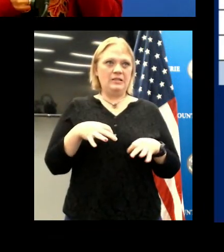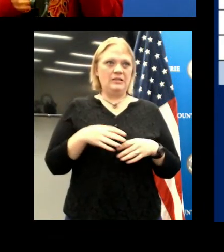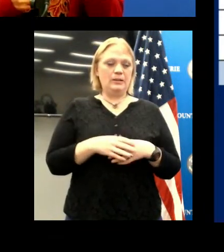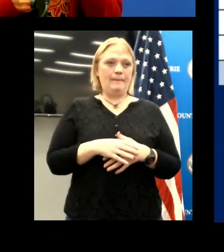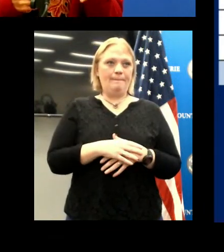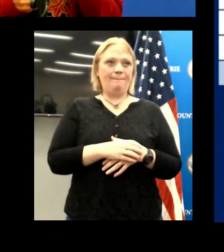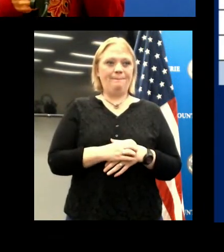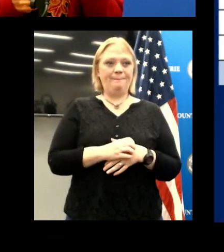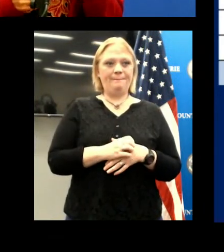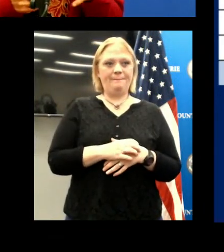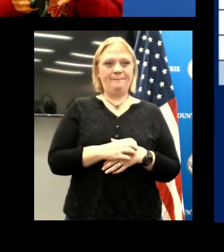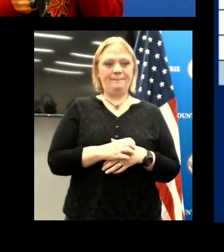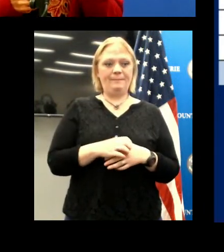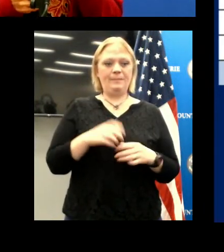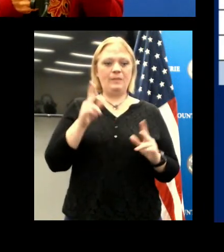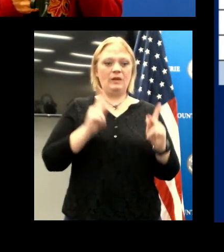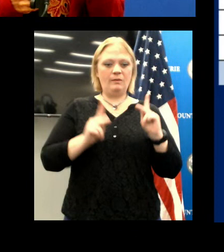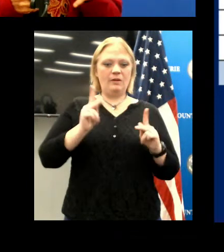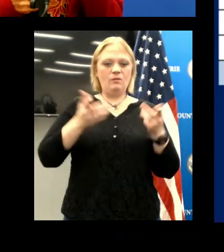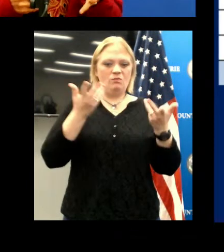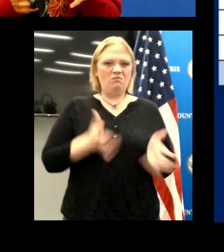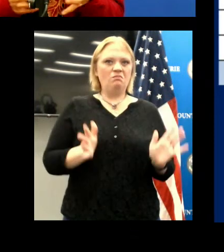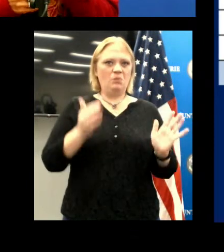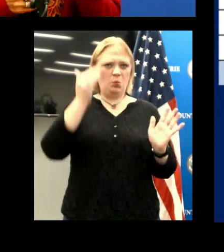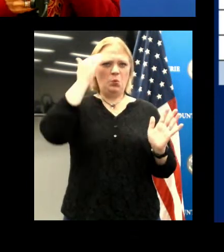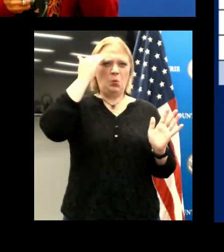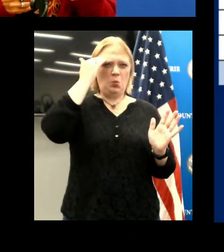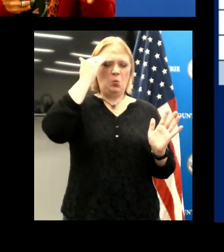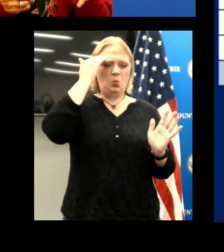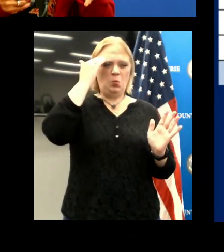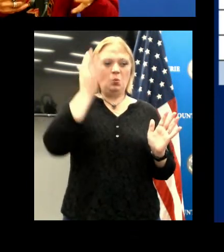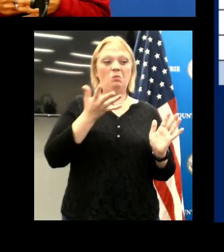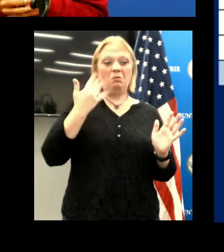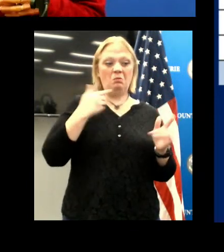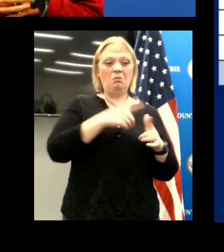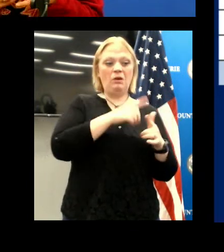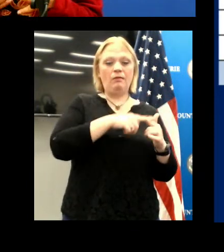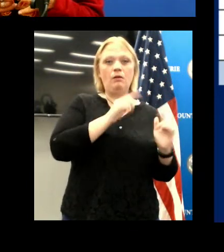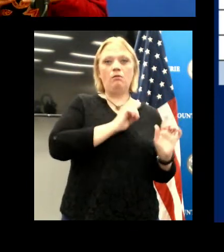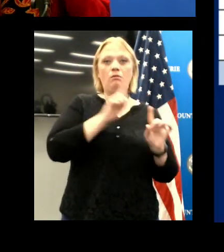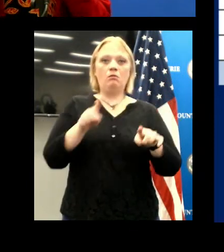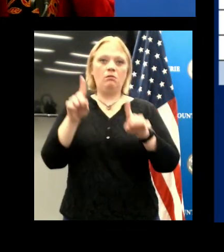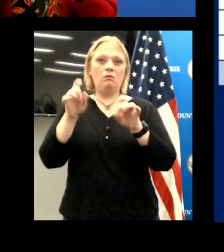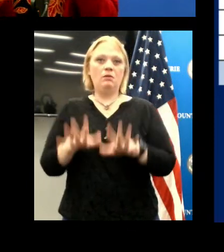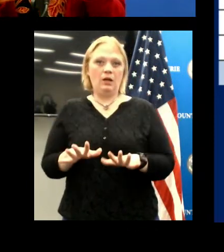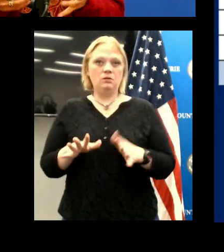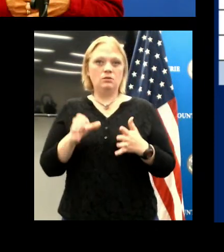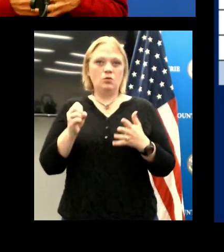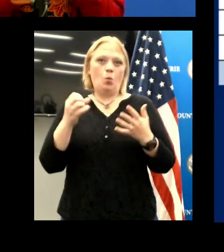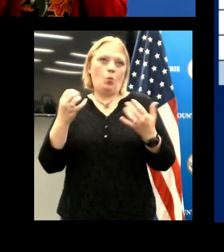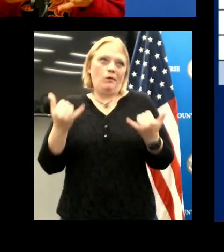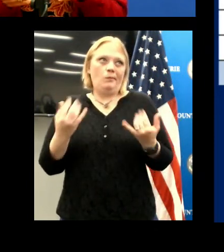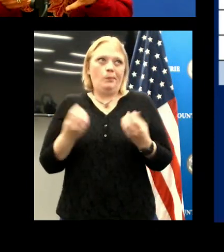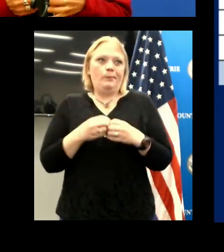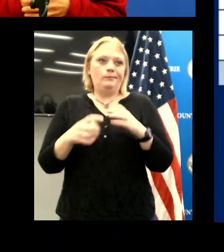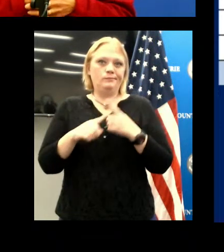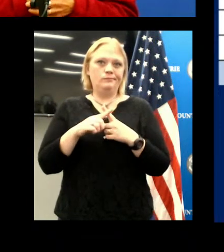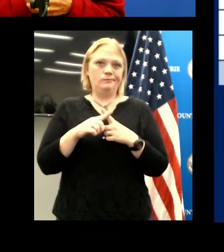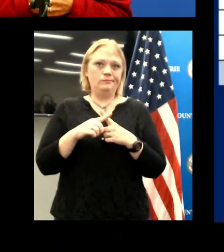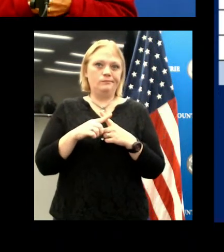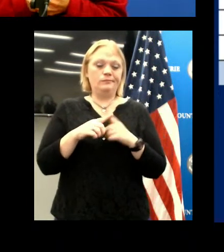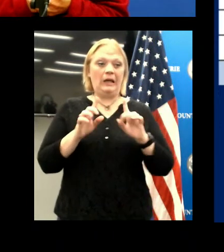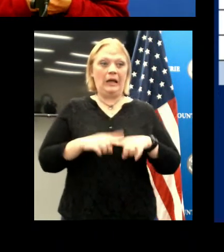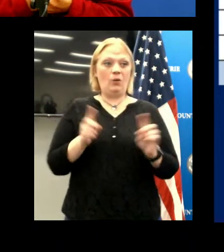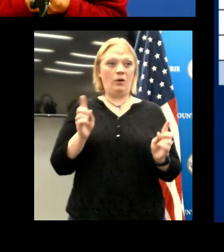probably knew that they were infected in the past and went to get testing, a higher number of those. However, overall